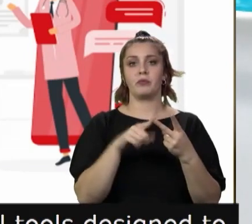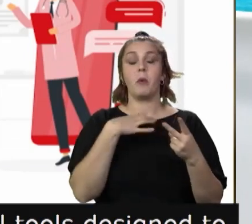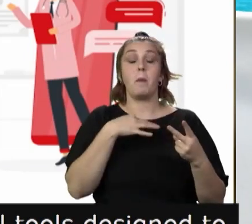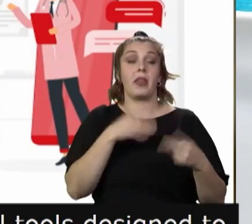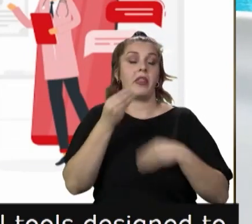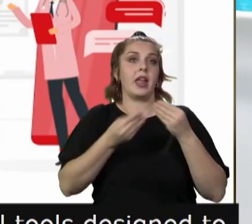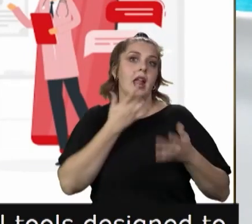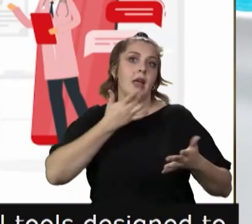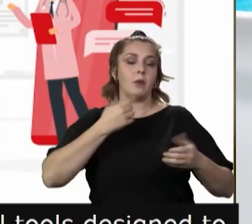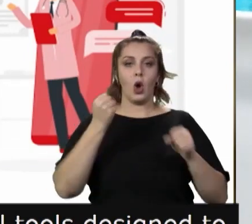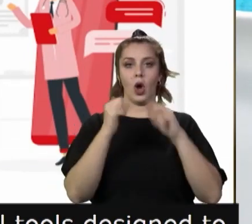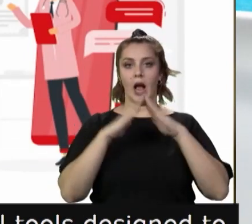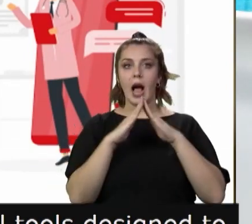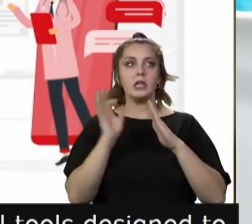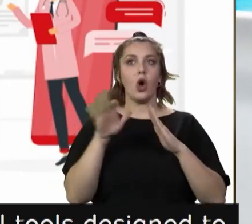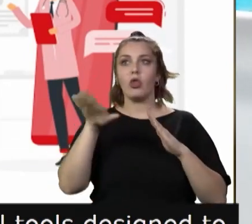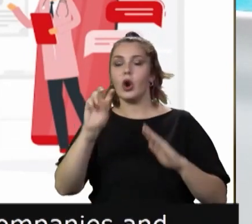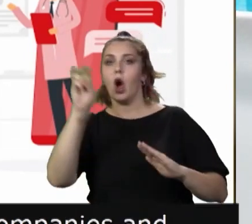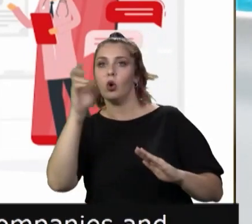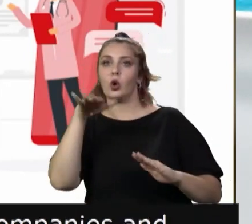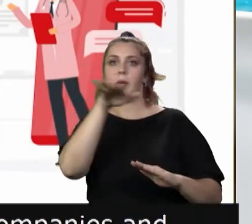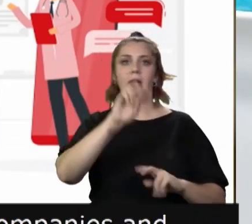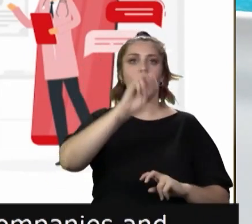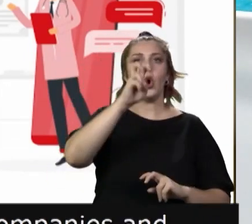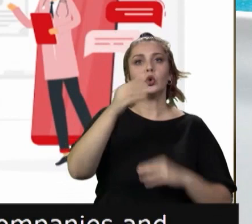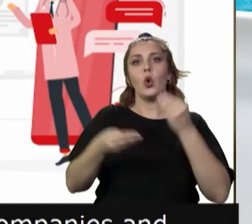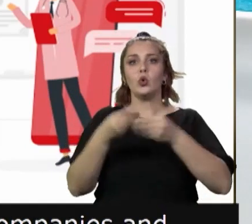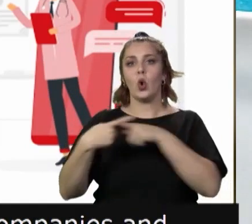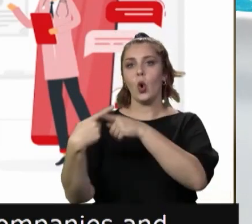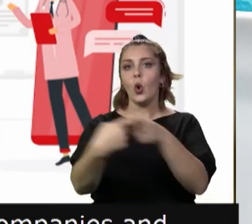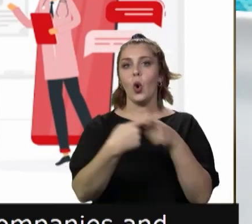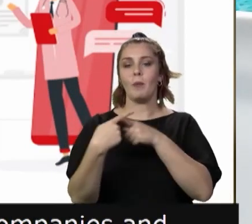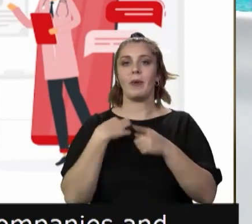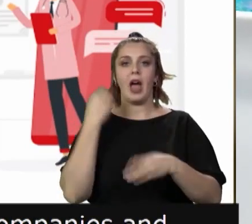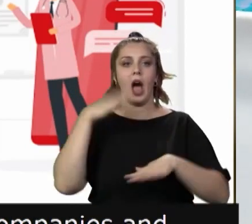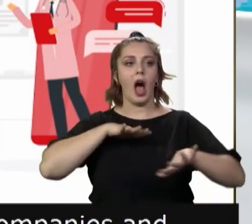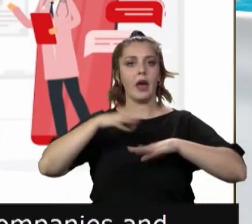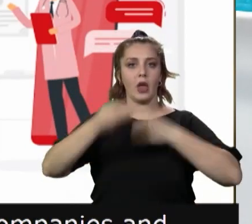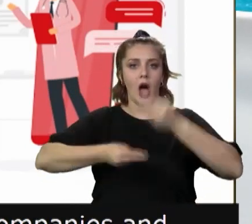educational institutions. Then we have remote work.